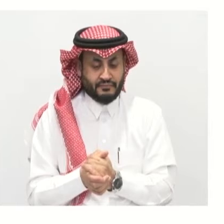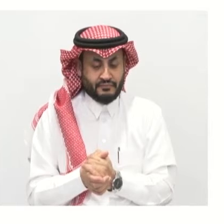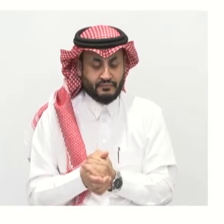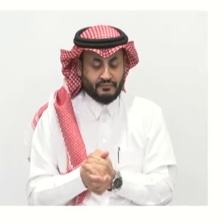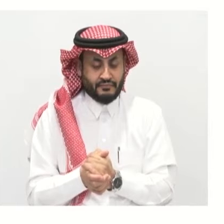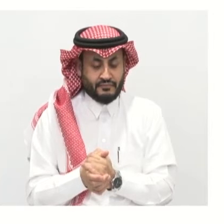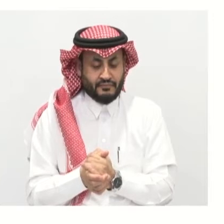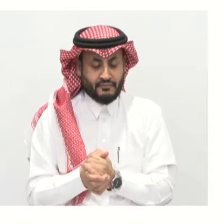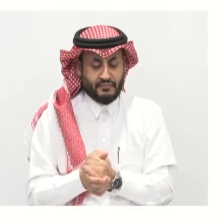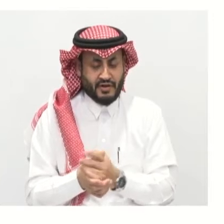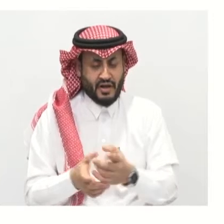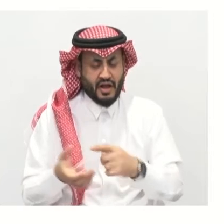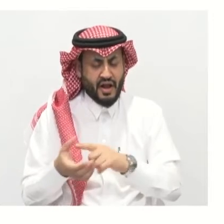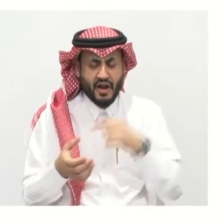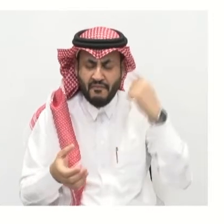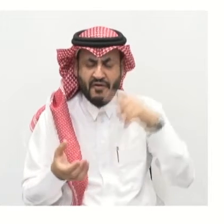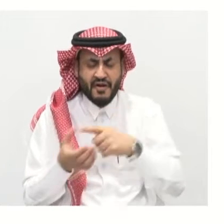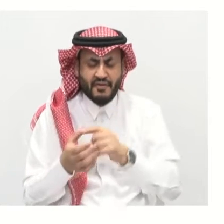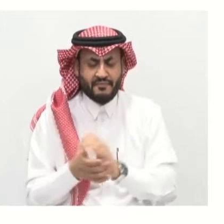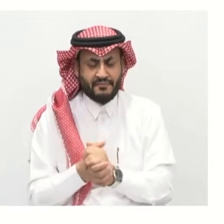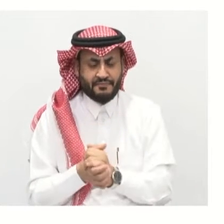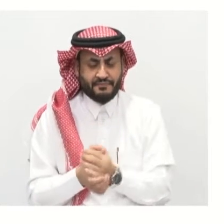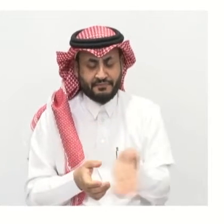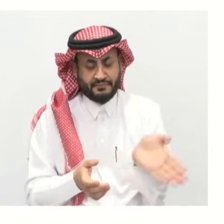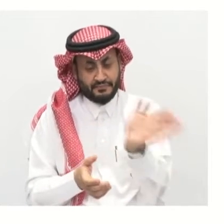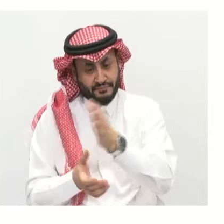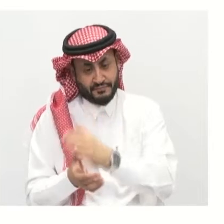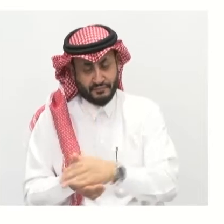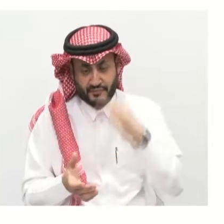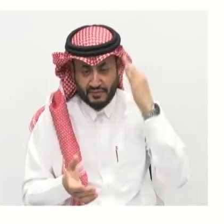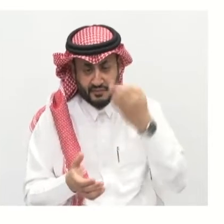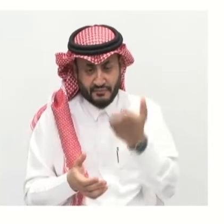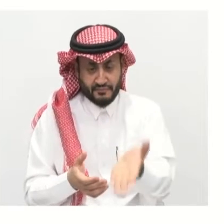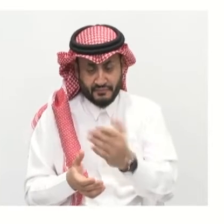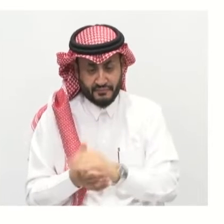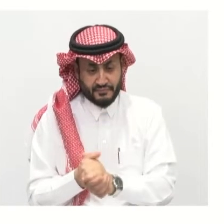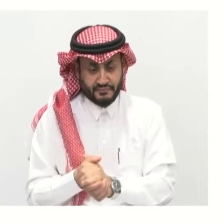Creative, something that happened because you were bored. Now let's listen to this audio together.